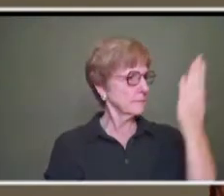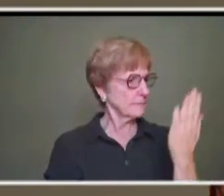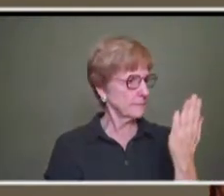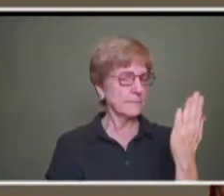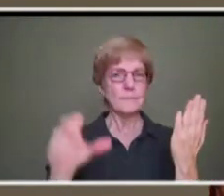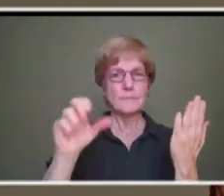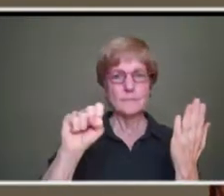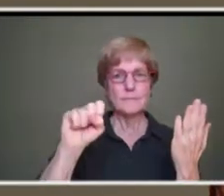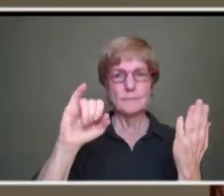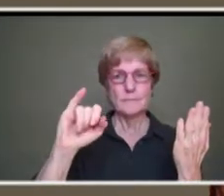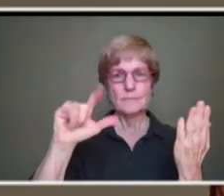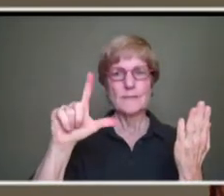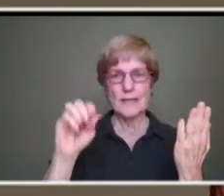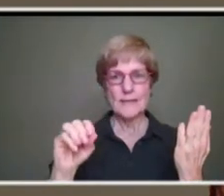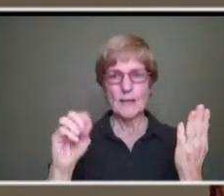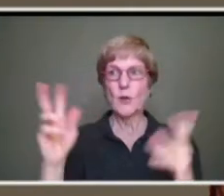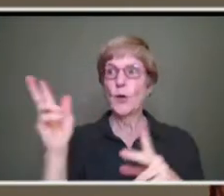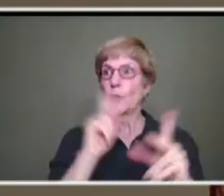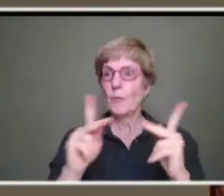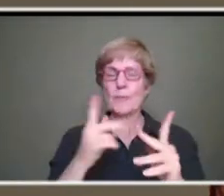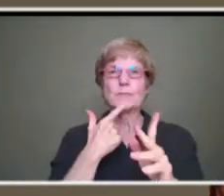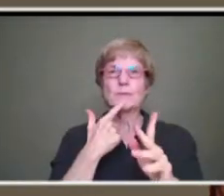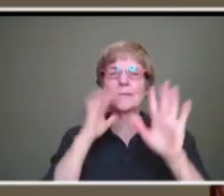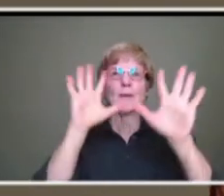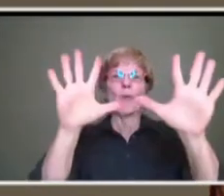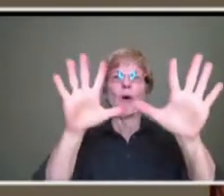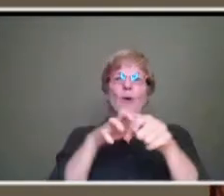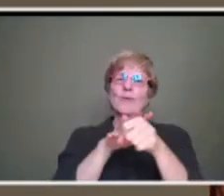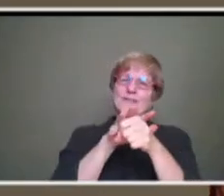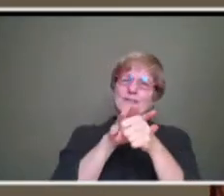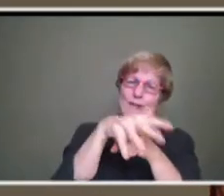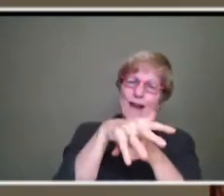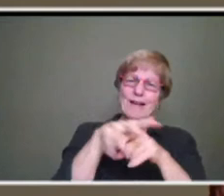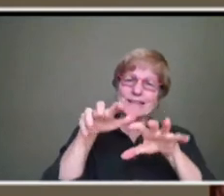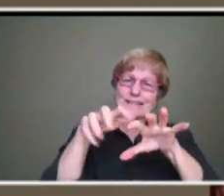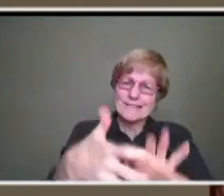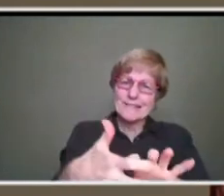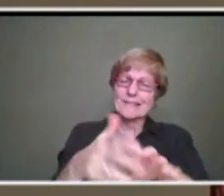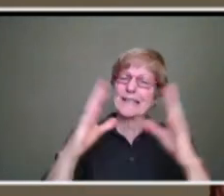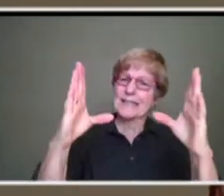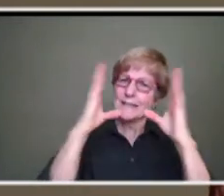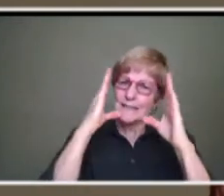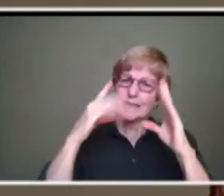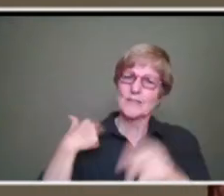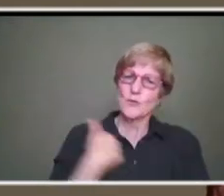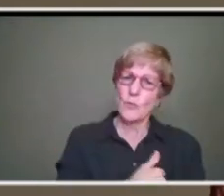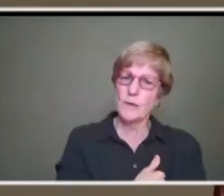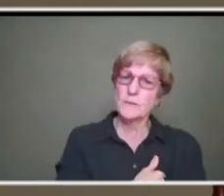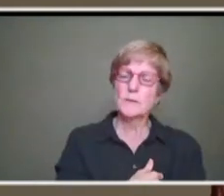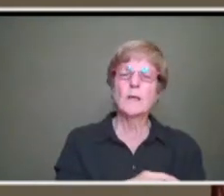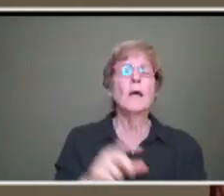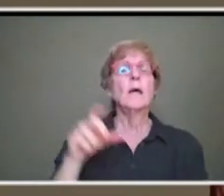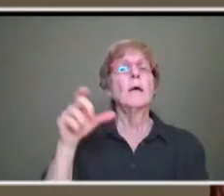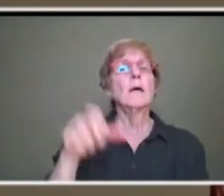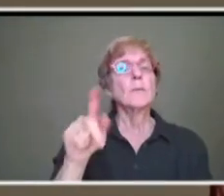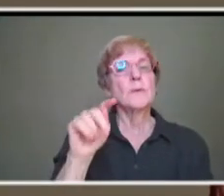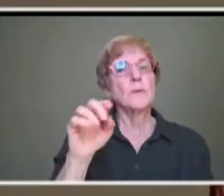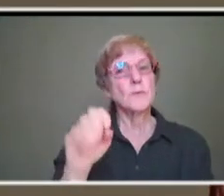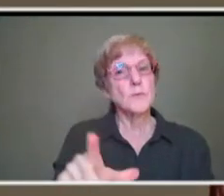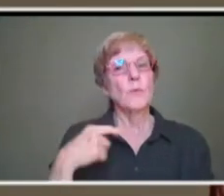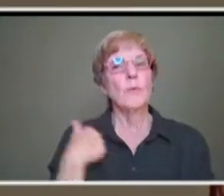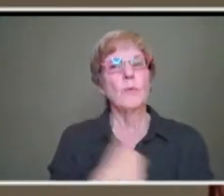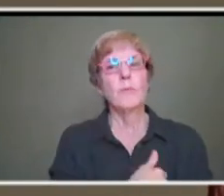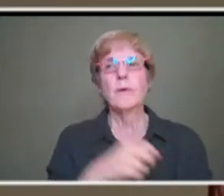our residents are saying hey this is happening listen to us so we have to have a tool where we can